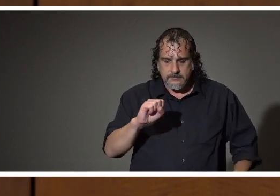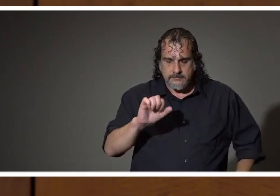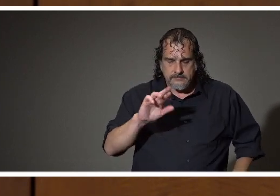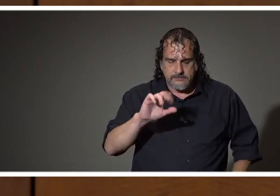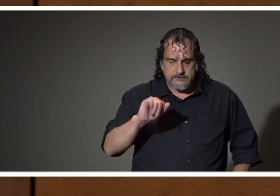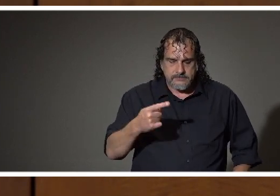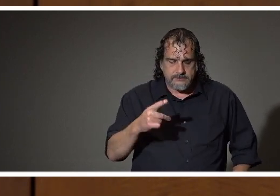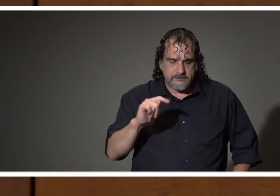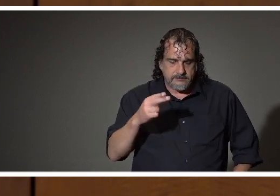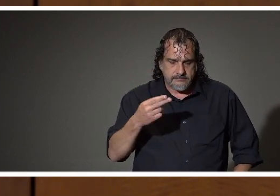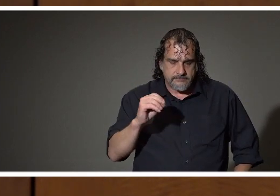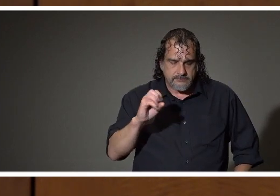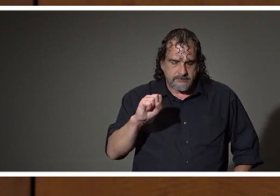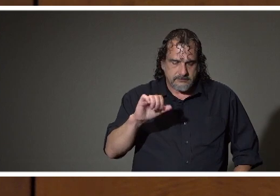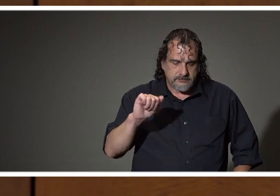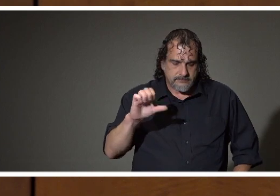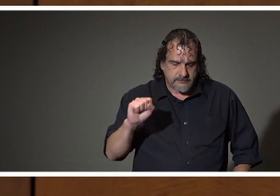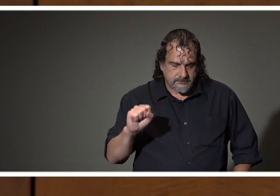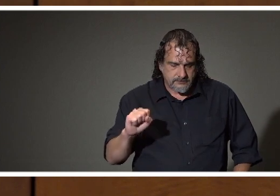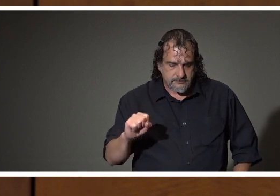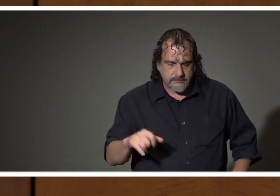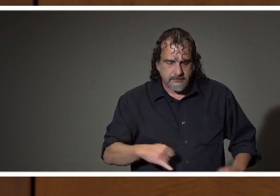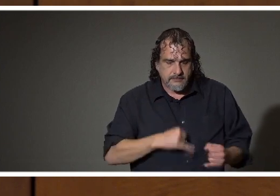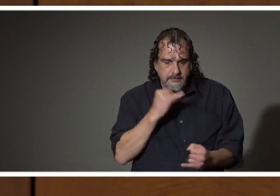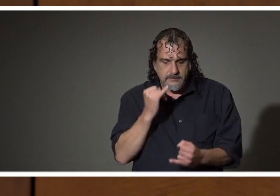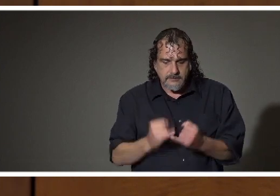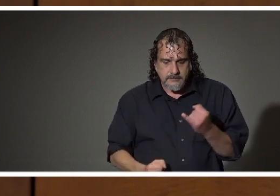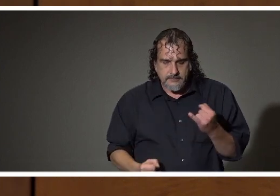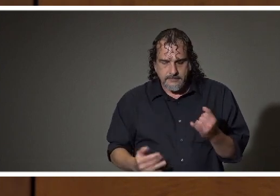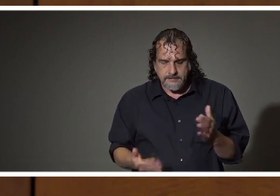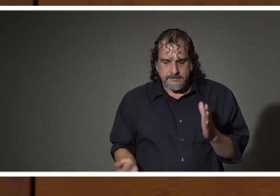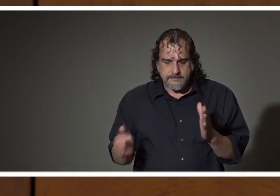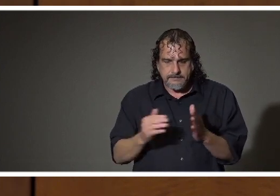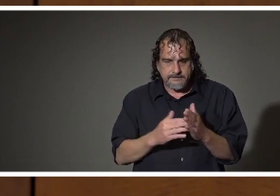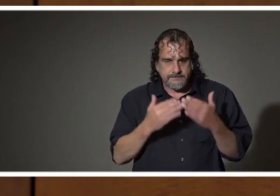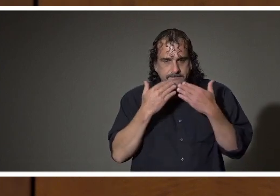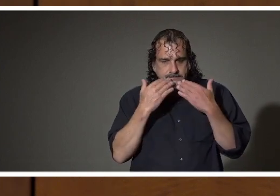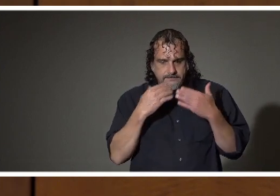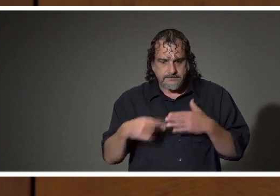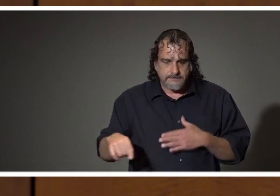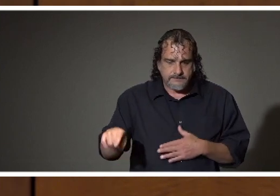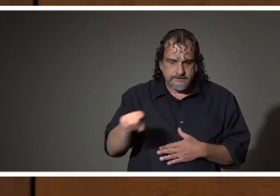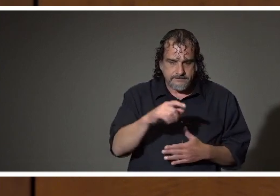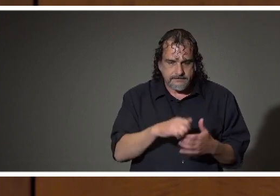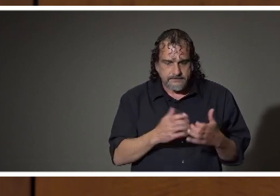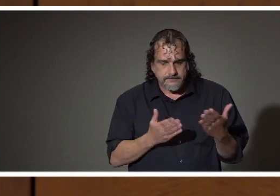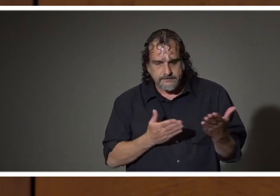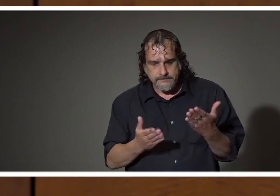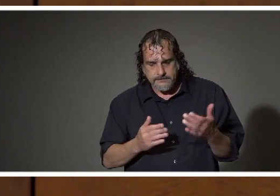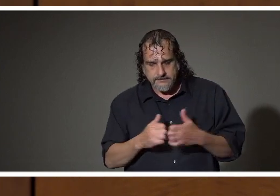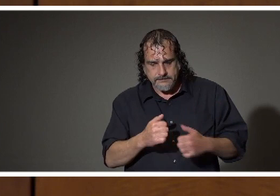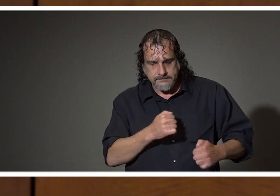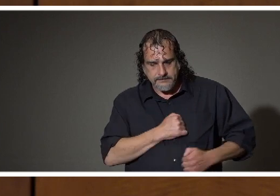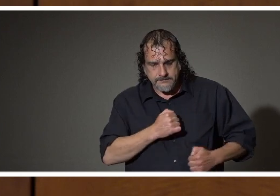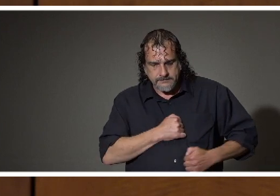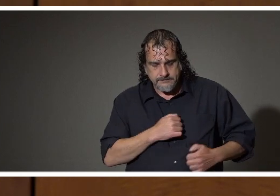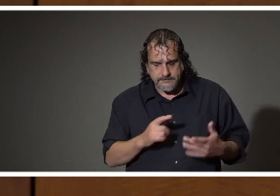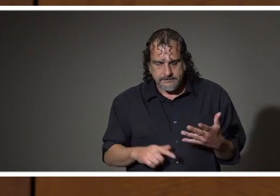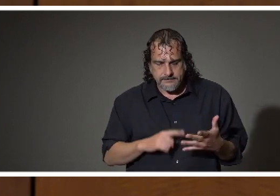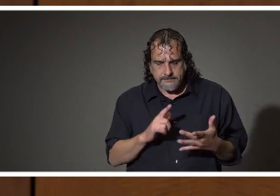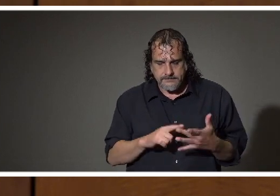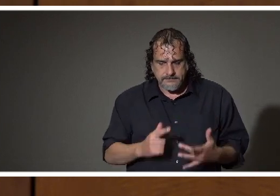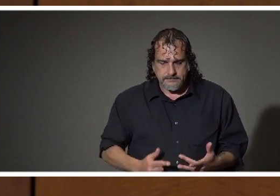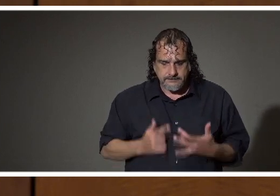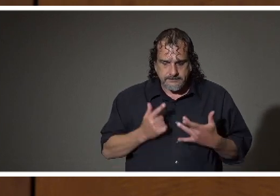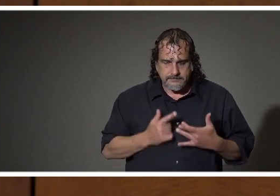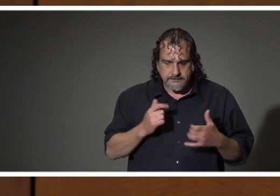birthday, Representative Thomas. Finally, we will go and again thank those that have served us in the military and are living in